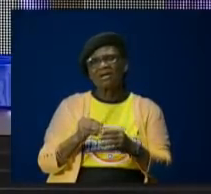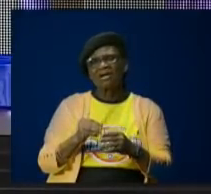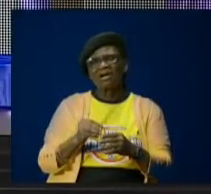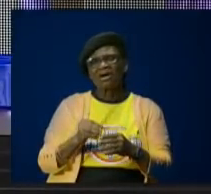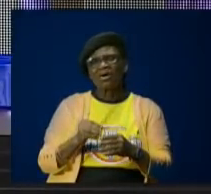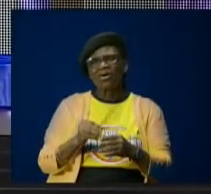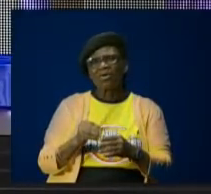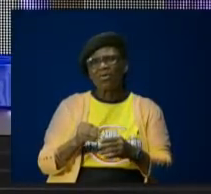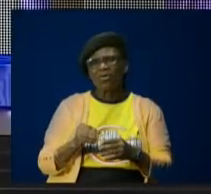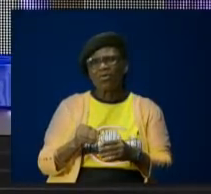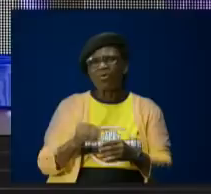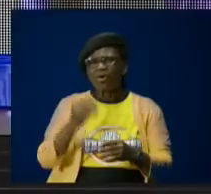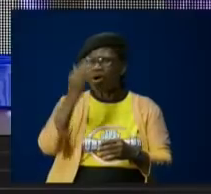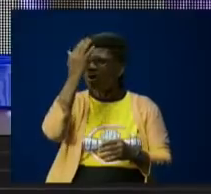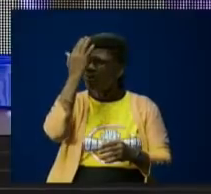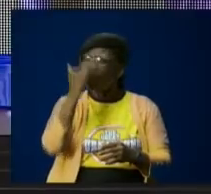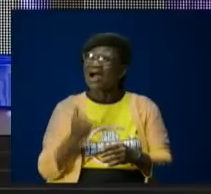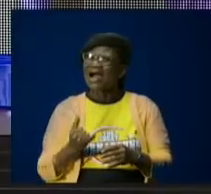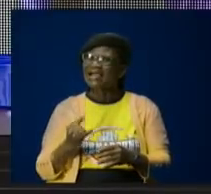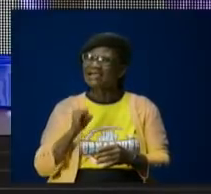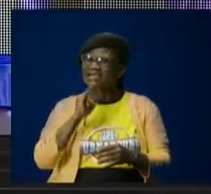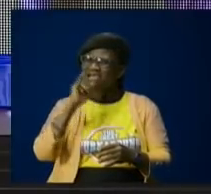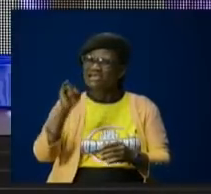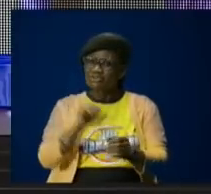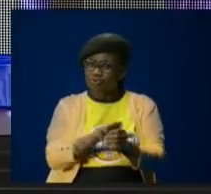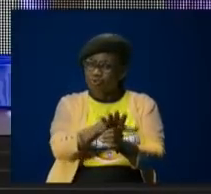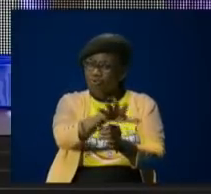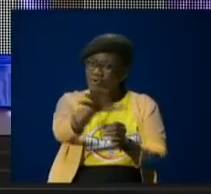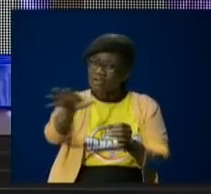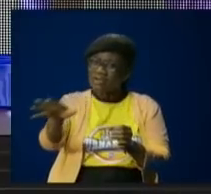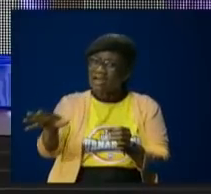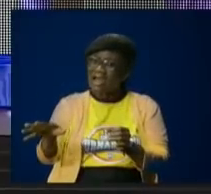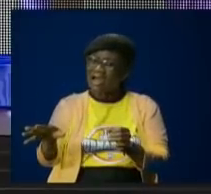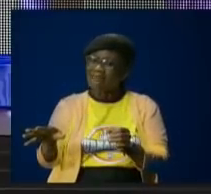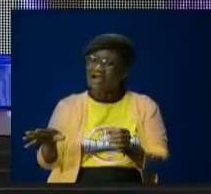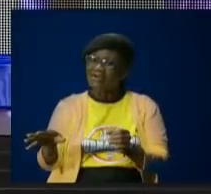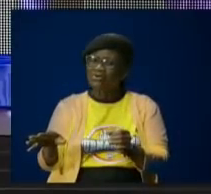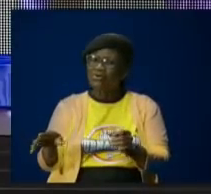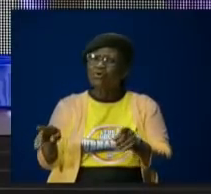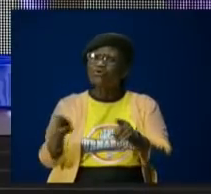Why is coronavirus so frightful?